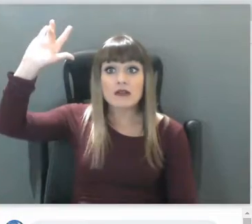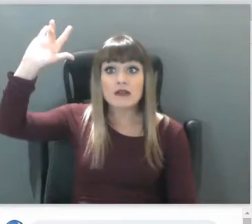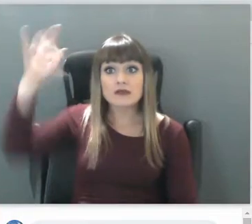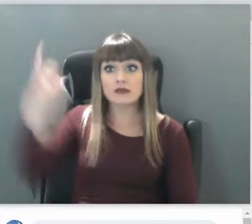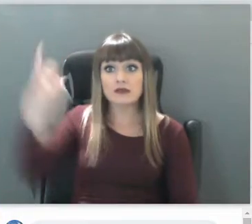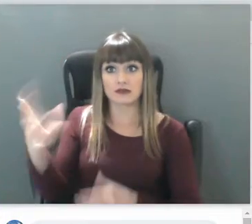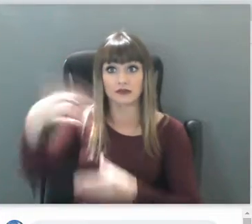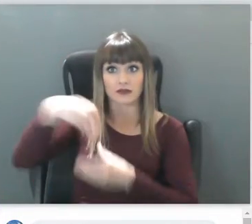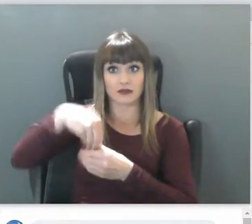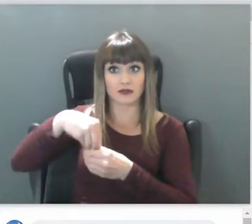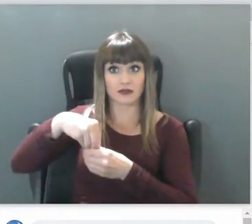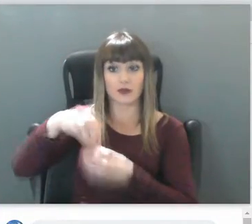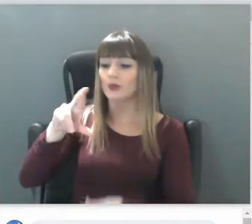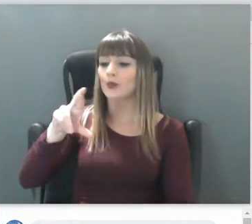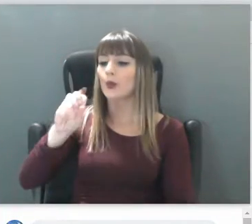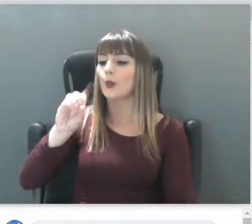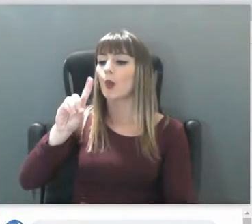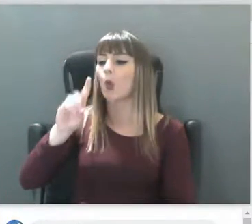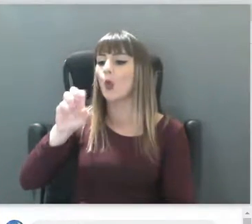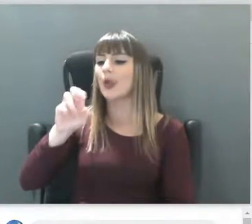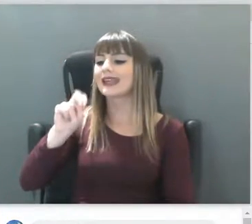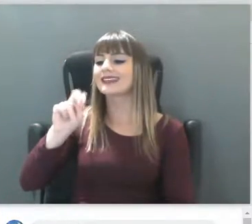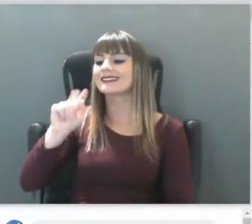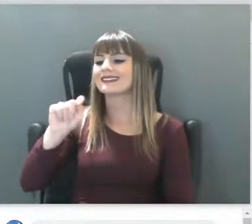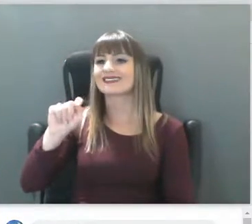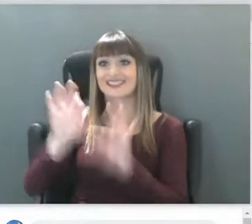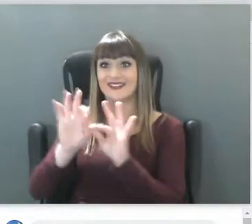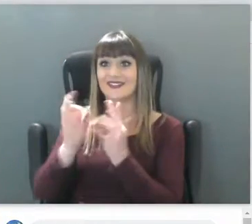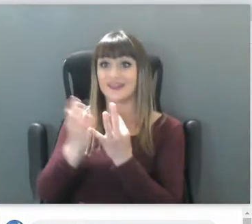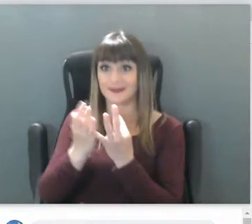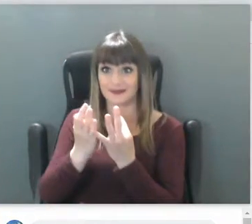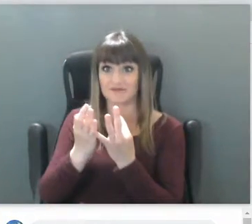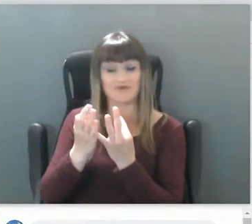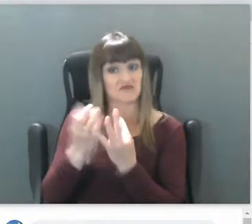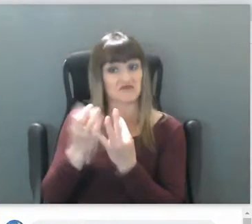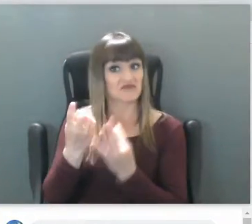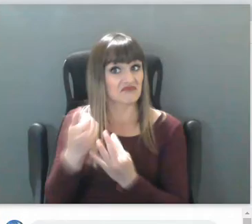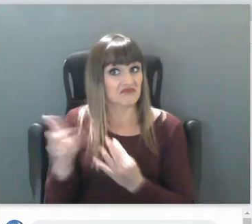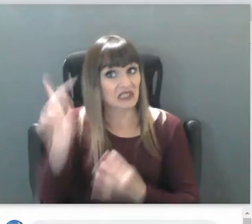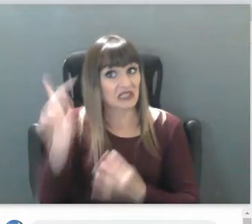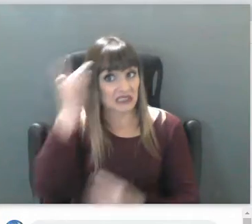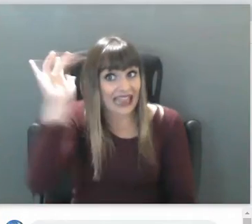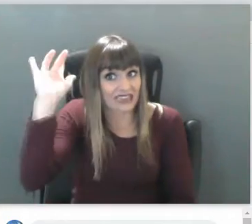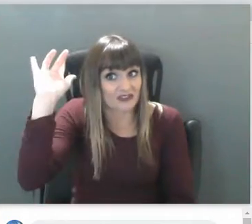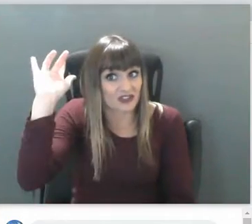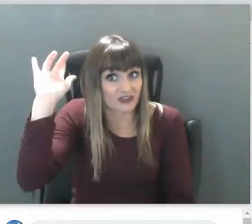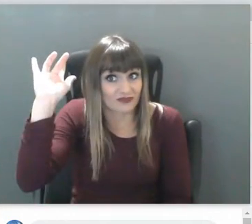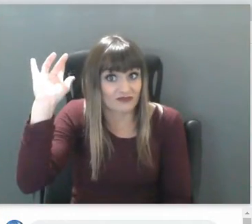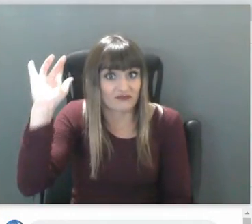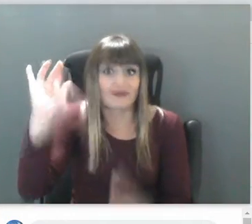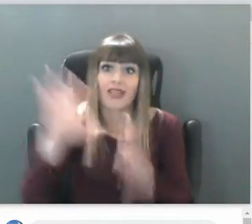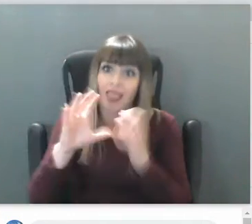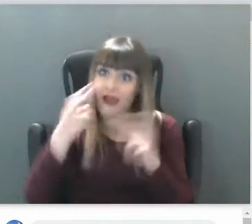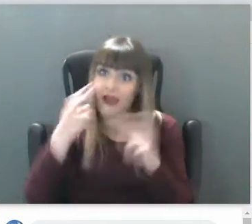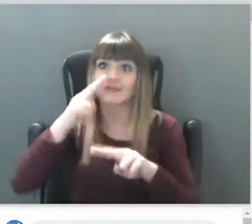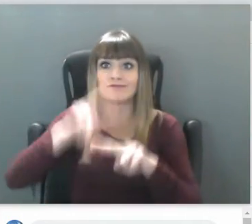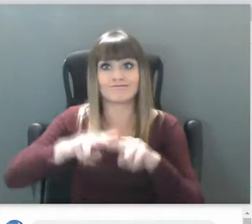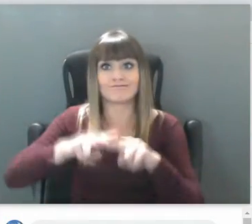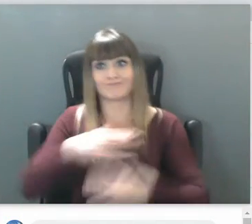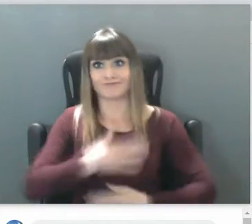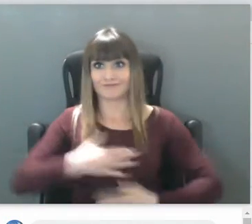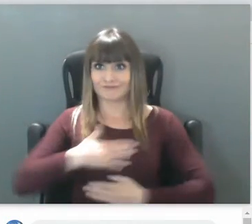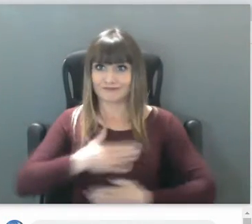family. So we know that rodents, they're quite intelligent. So yeah, they're a lot of fun to train, a lot of fun to work